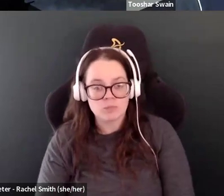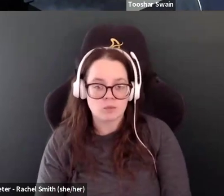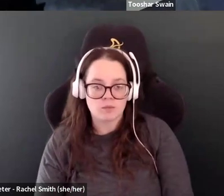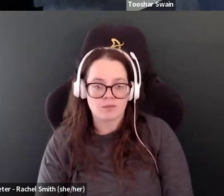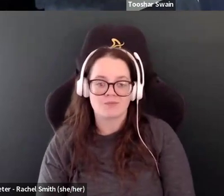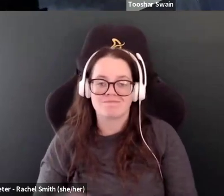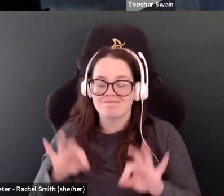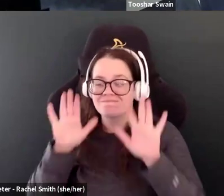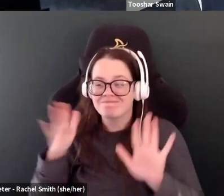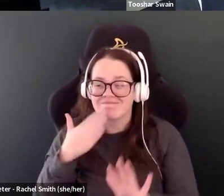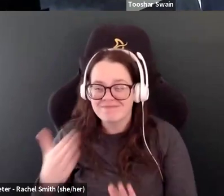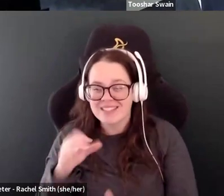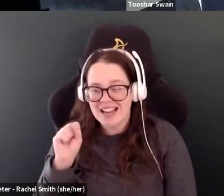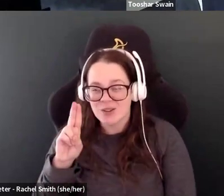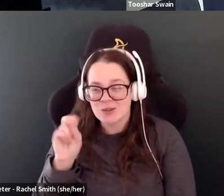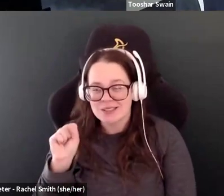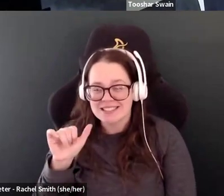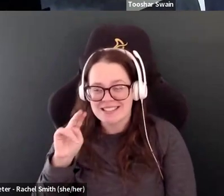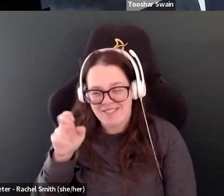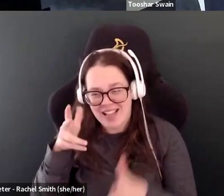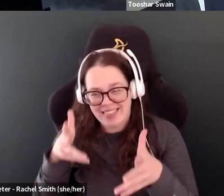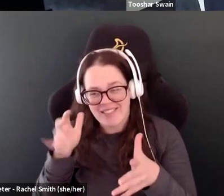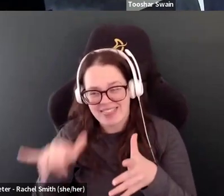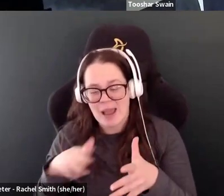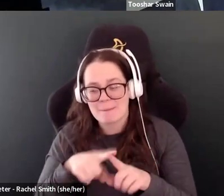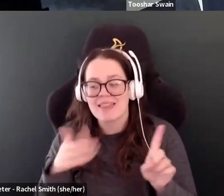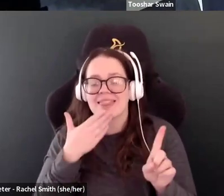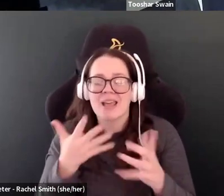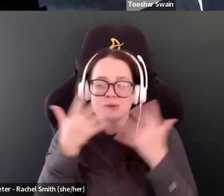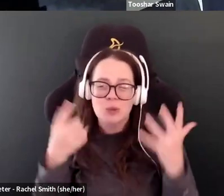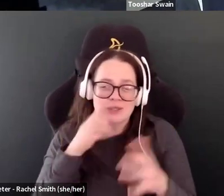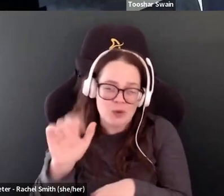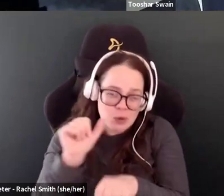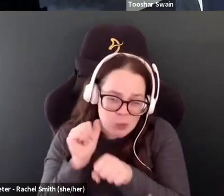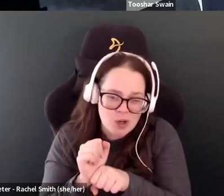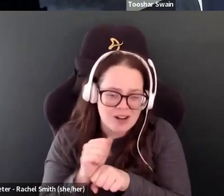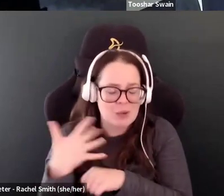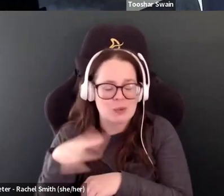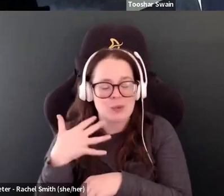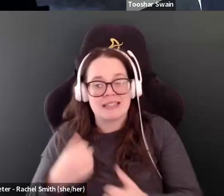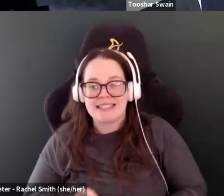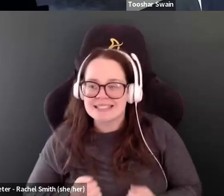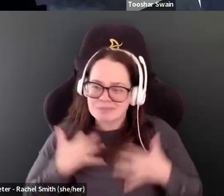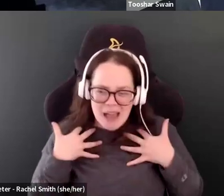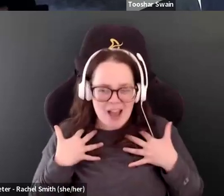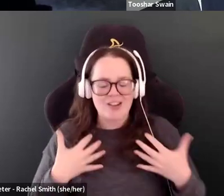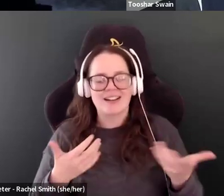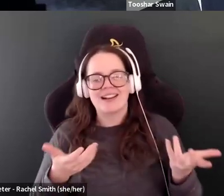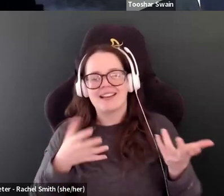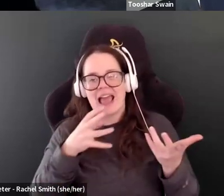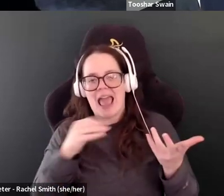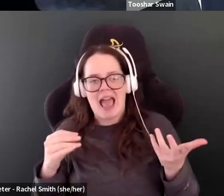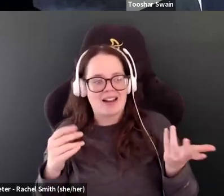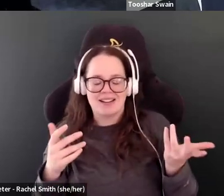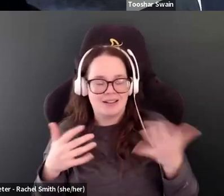Great. Thank you, Susan. I'll have to leave it there, but thank you so much for your work. It is truly inspirational. and